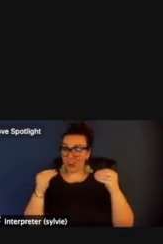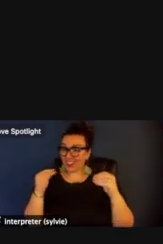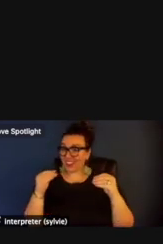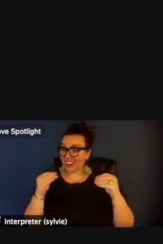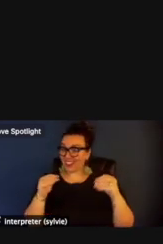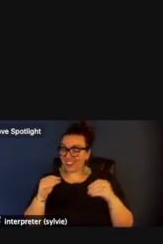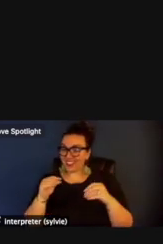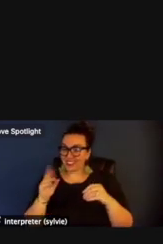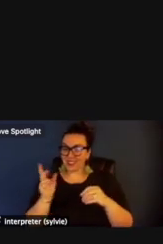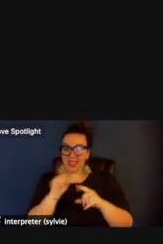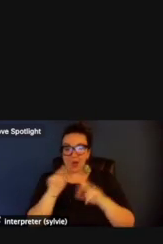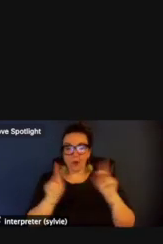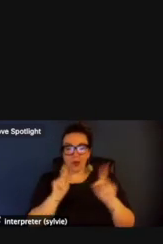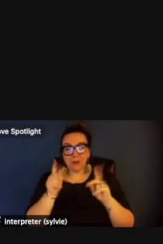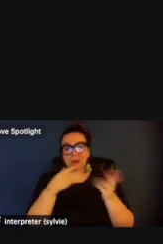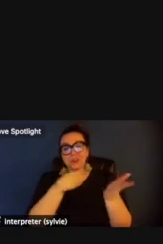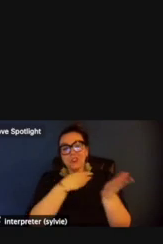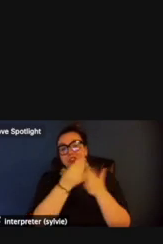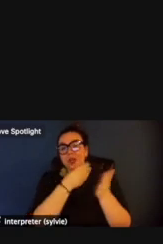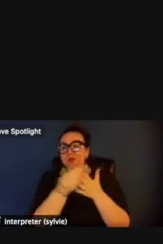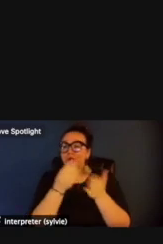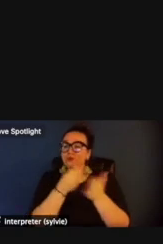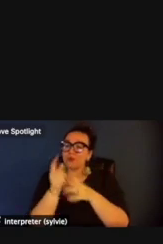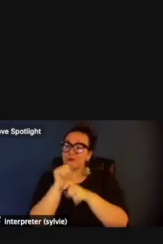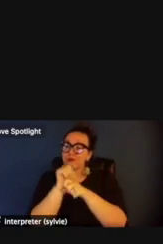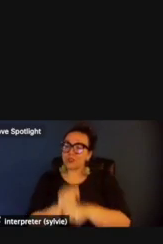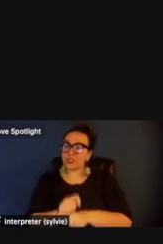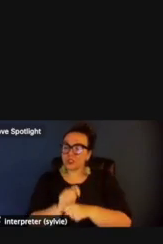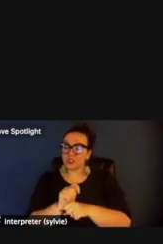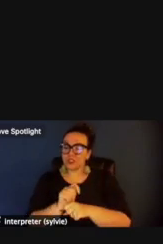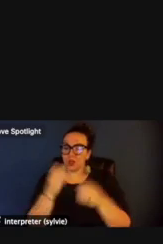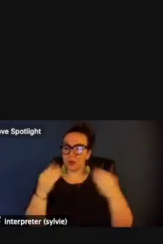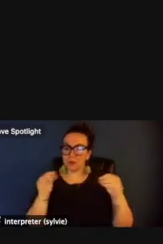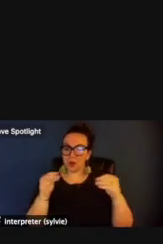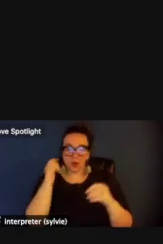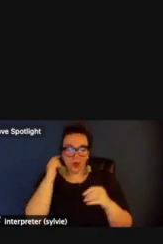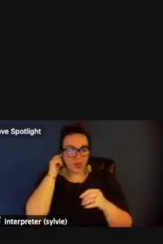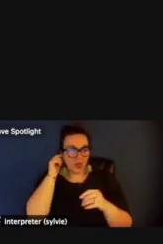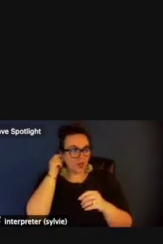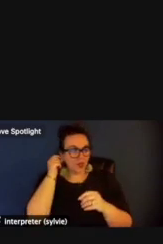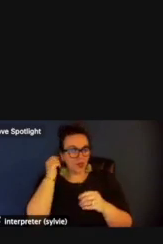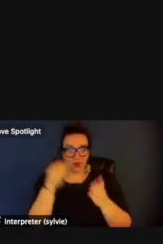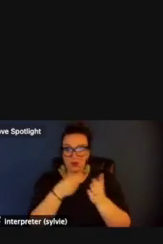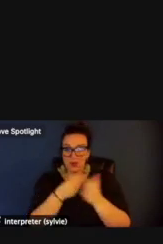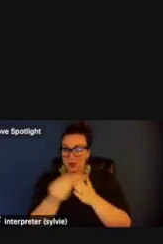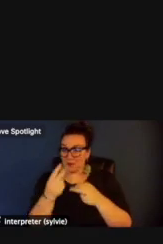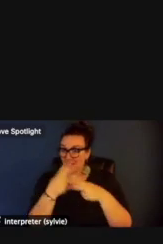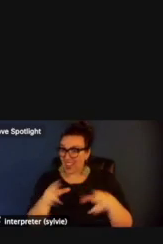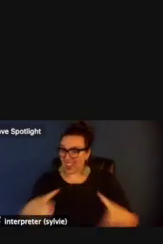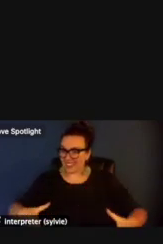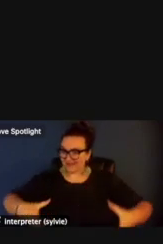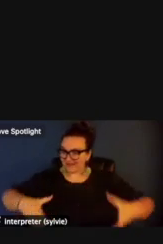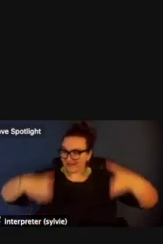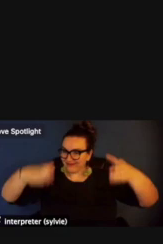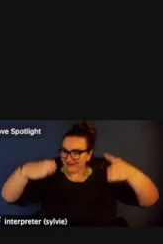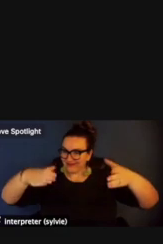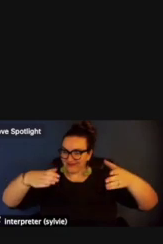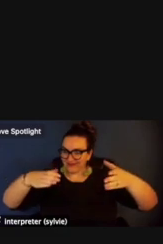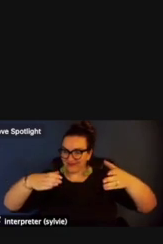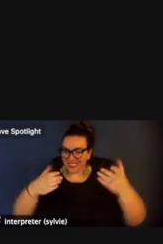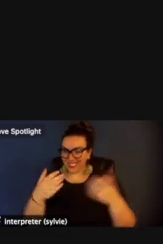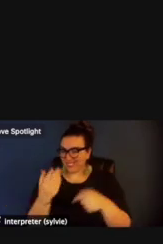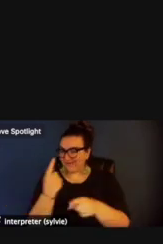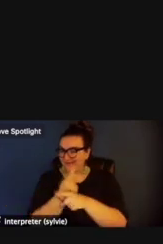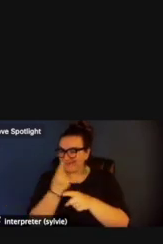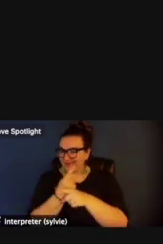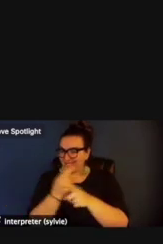where a lot of people do your shopping. They have traditional markets. The basket, you could buy your eggs right out of a giant basket like that. Those are just normal eggs that you would get from